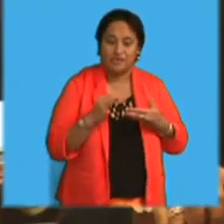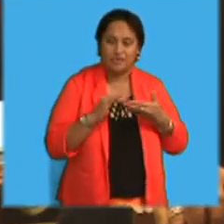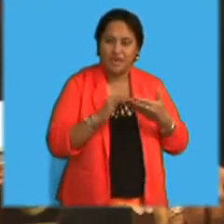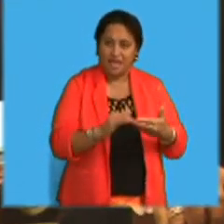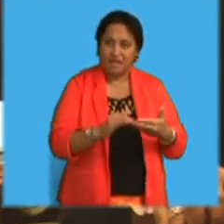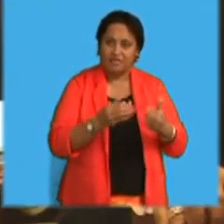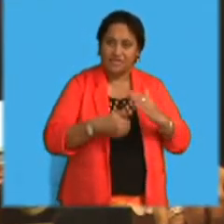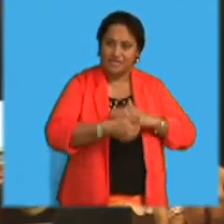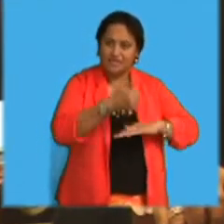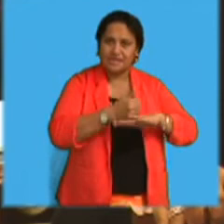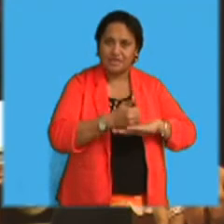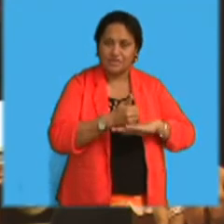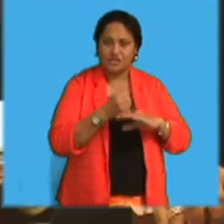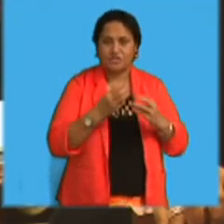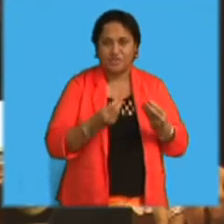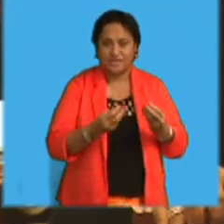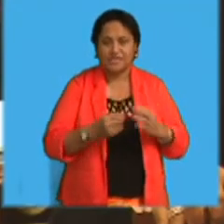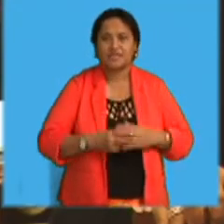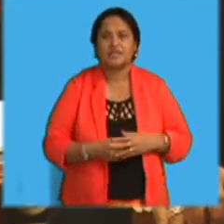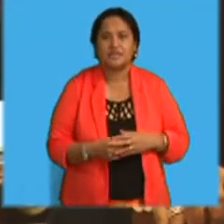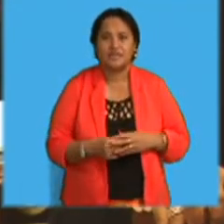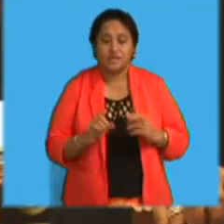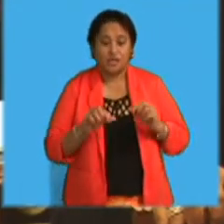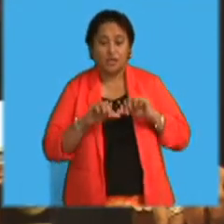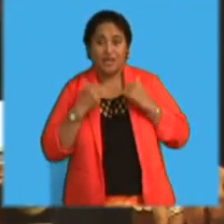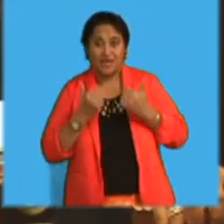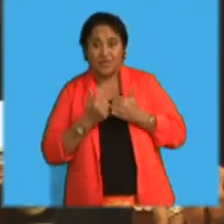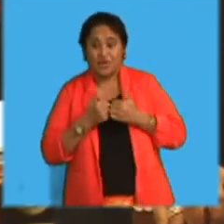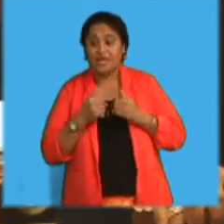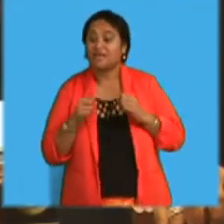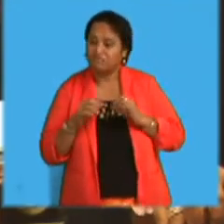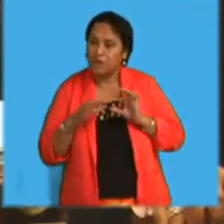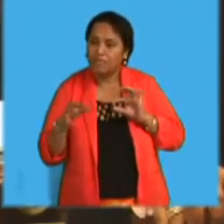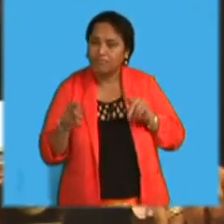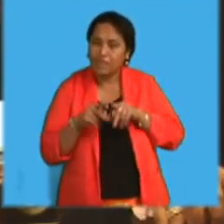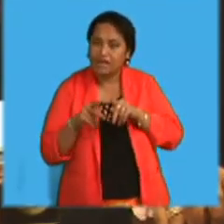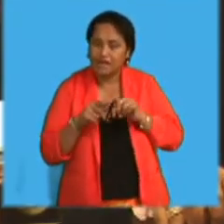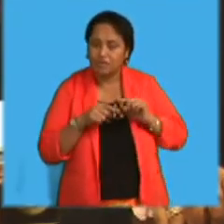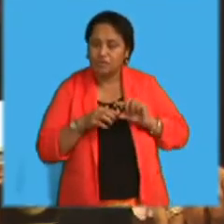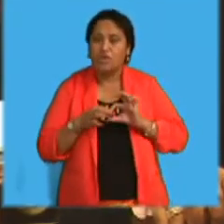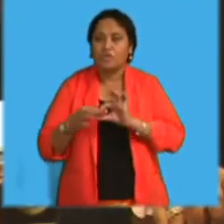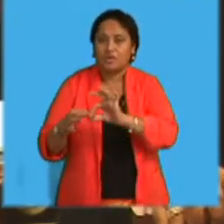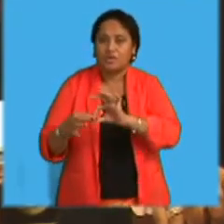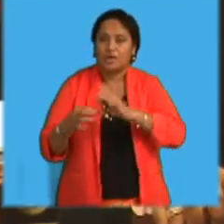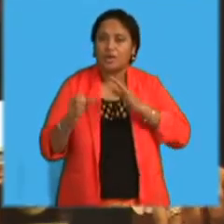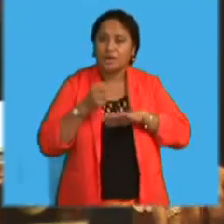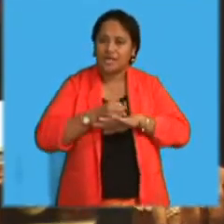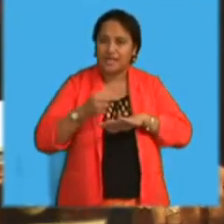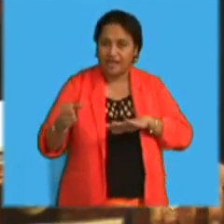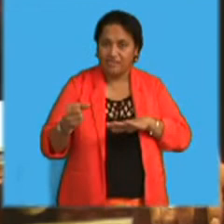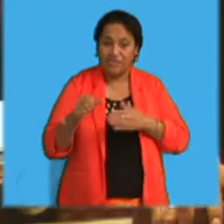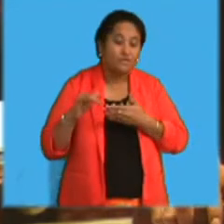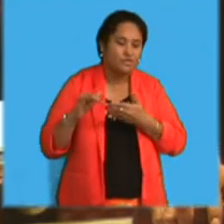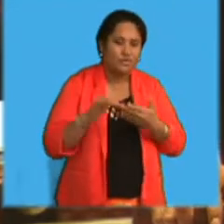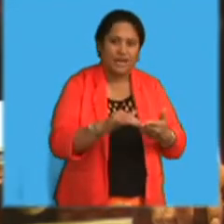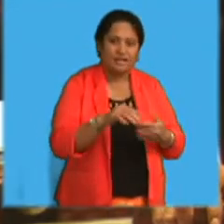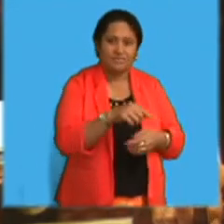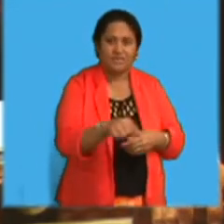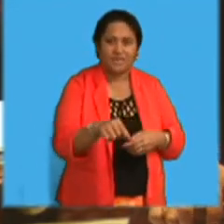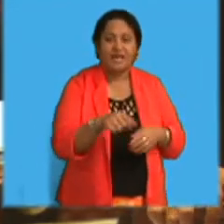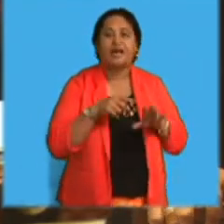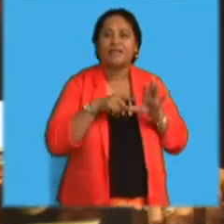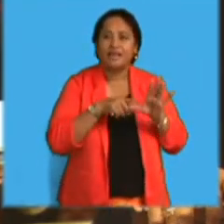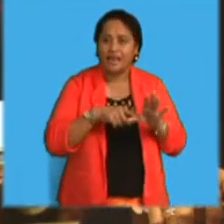experience and business acumen, who have agreed to partner with government to steer this exciting initiative, Madam Speaker. In addition, the Ministry has also